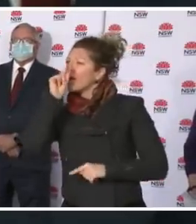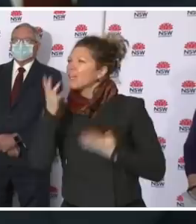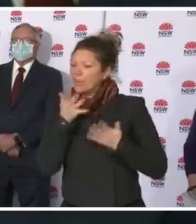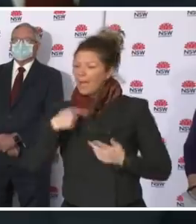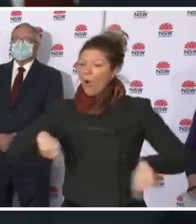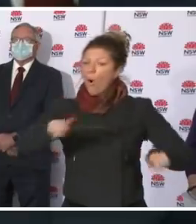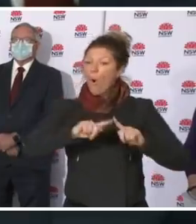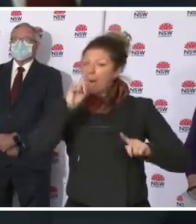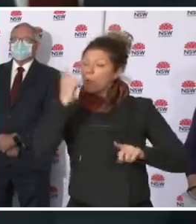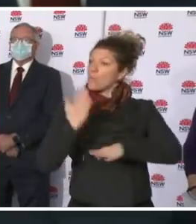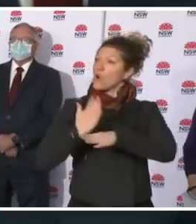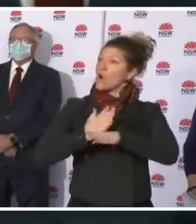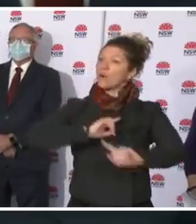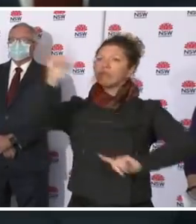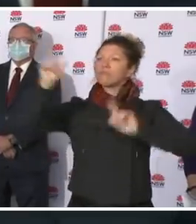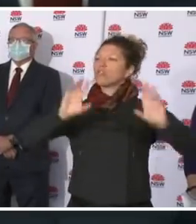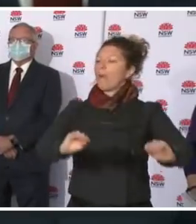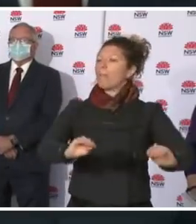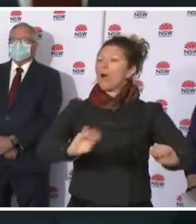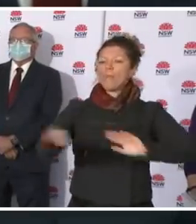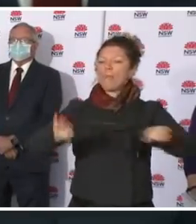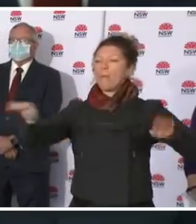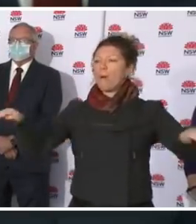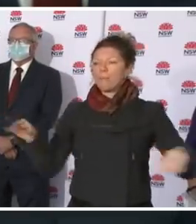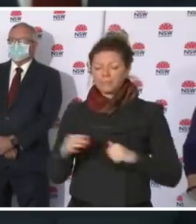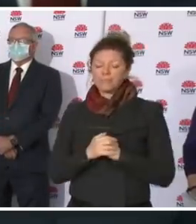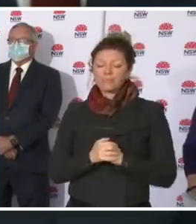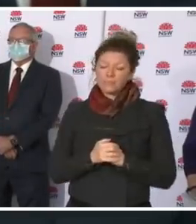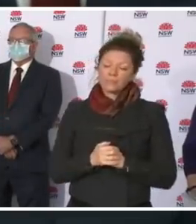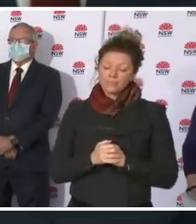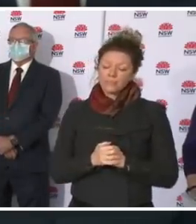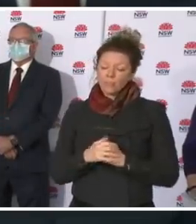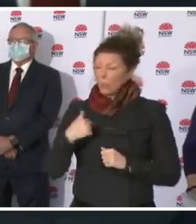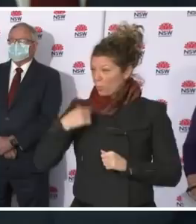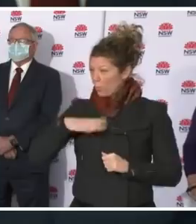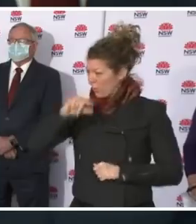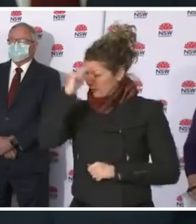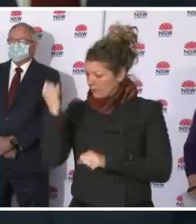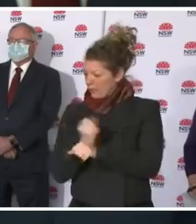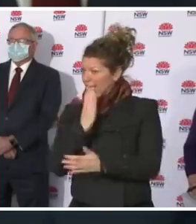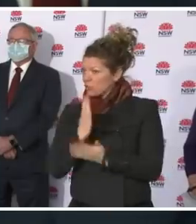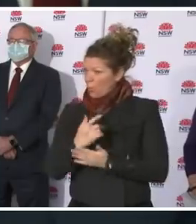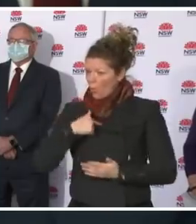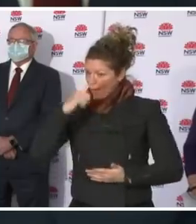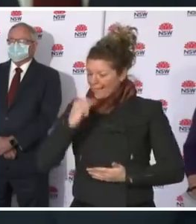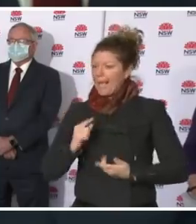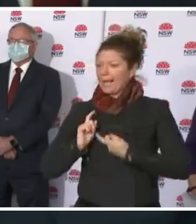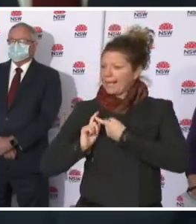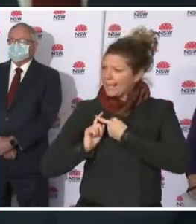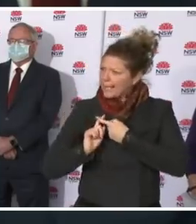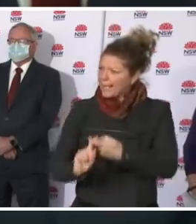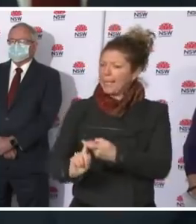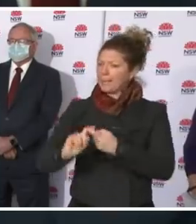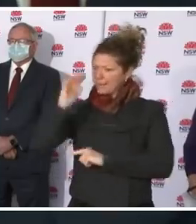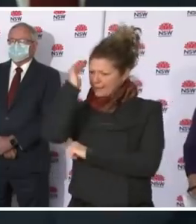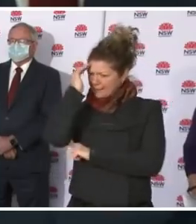citizens to know is we're throwing everything at this to make sure we get out of this lockdown as soon as we can. And having the risk